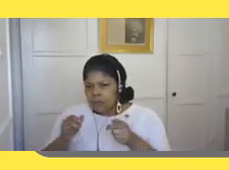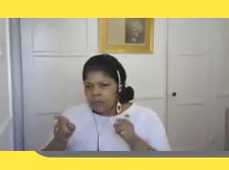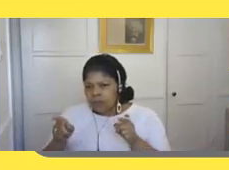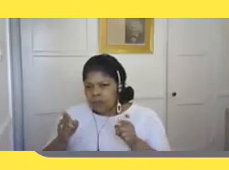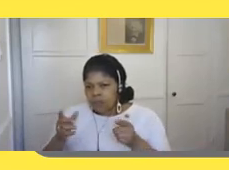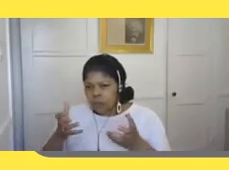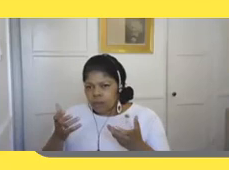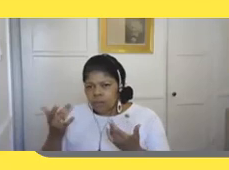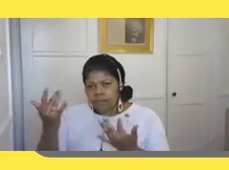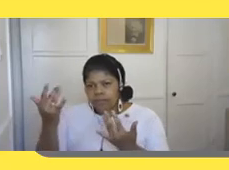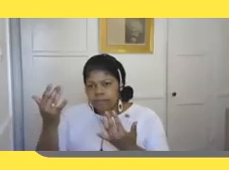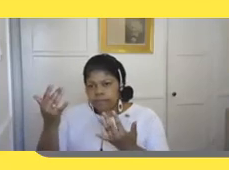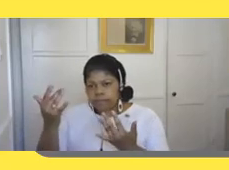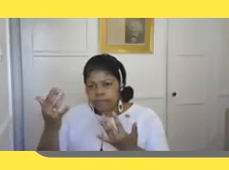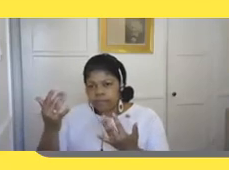Hold on here.